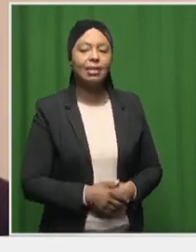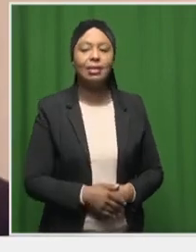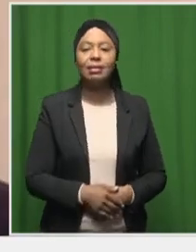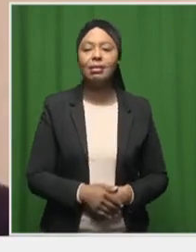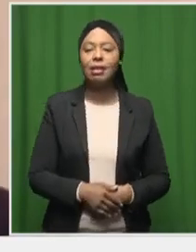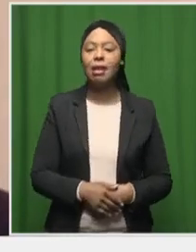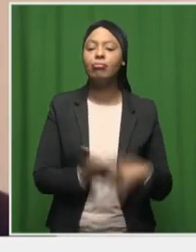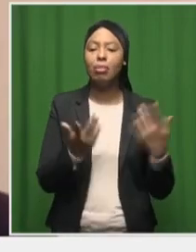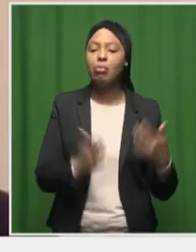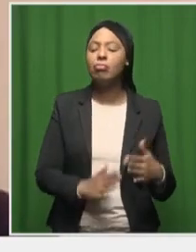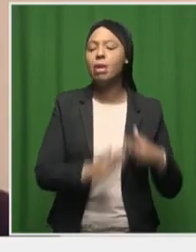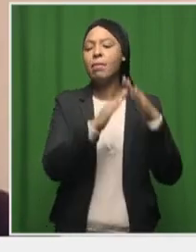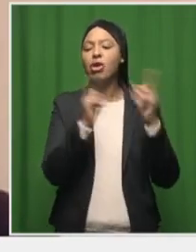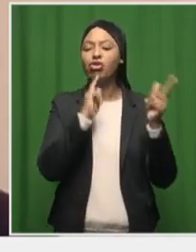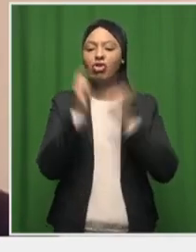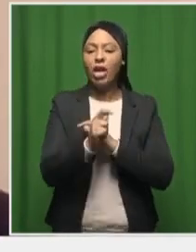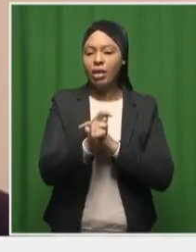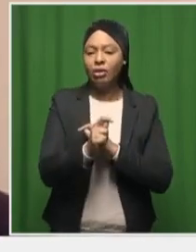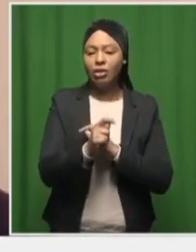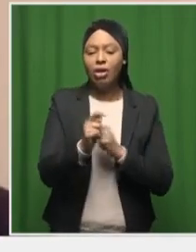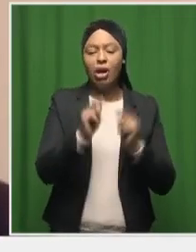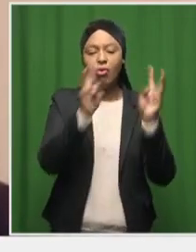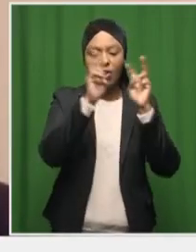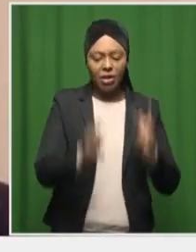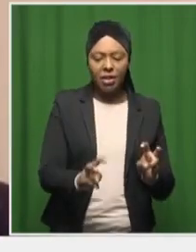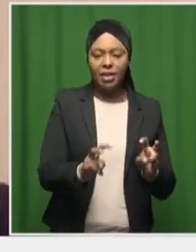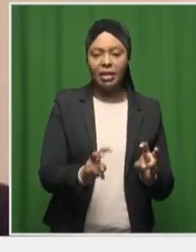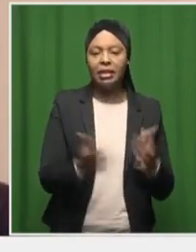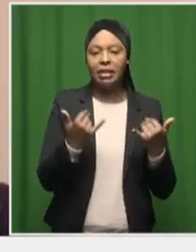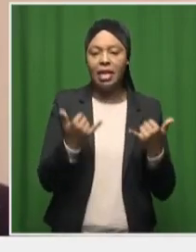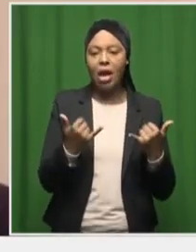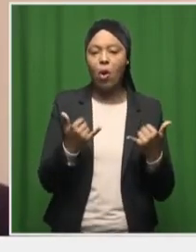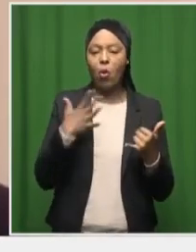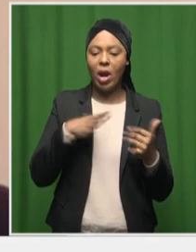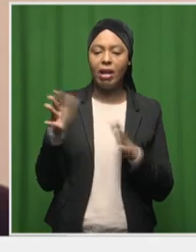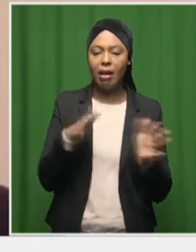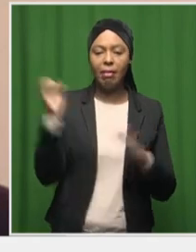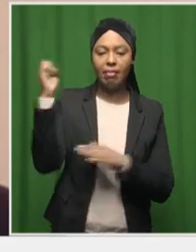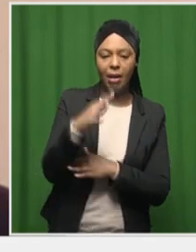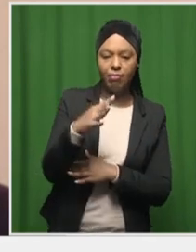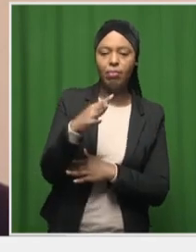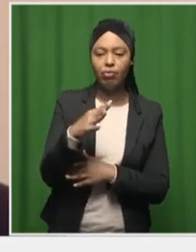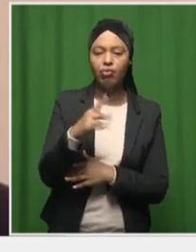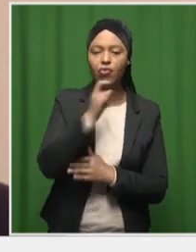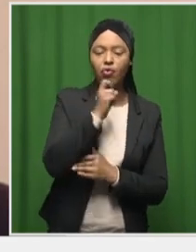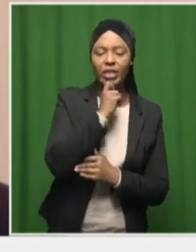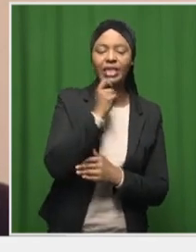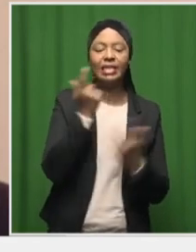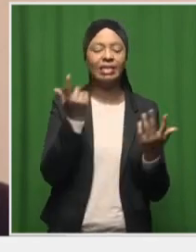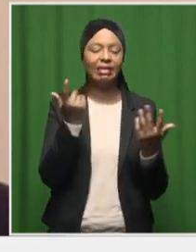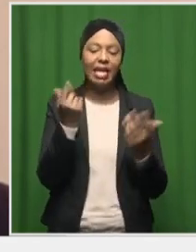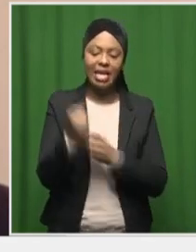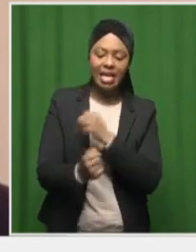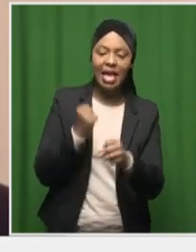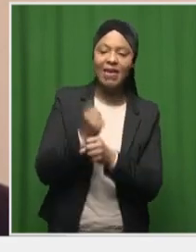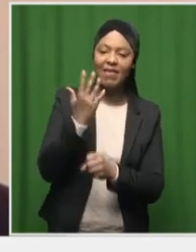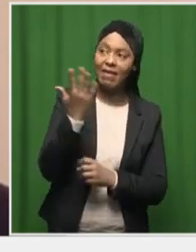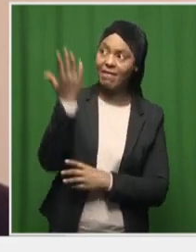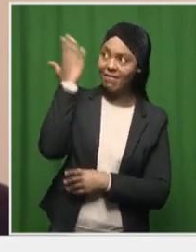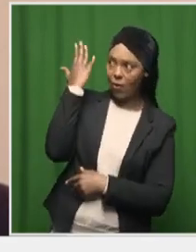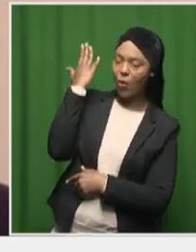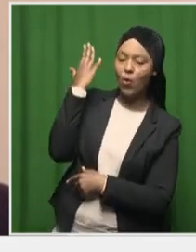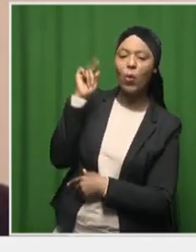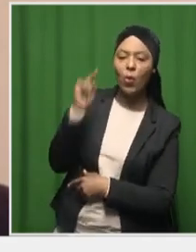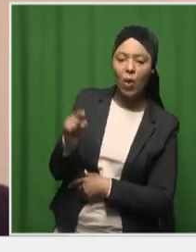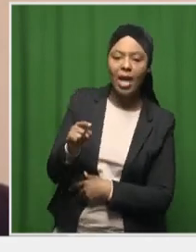green transition to green energy. We did, and as many others have done, that 5 years ago,